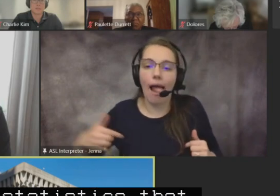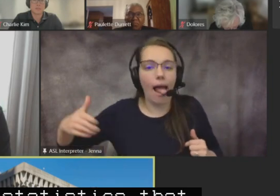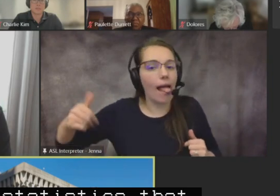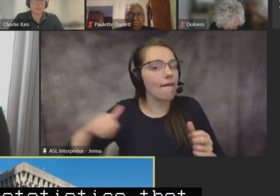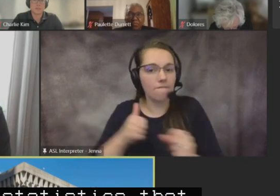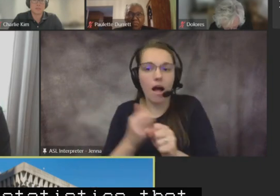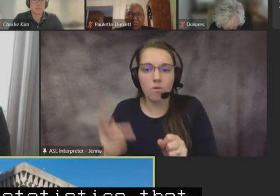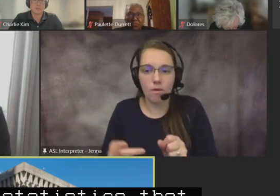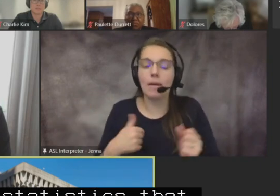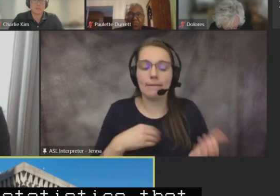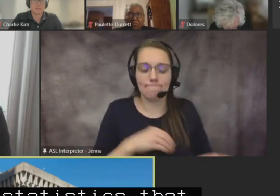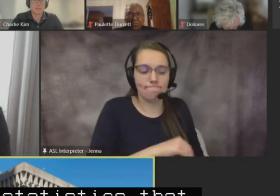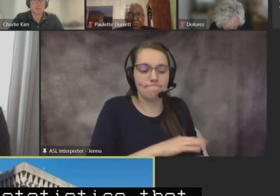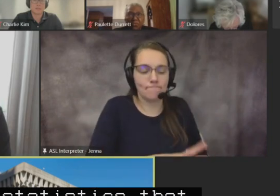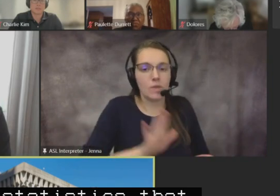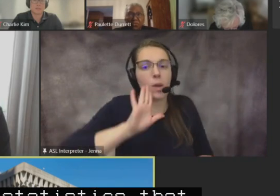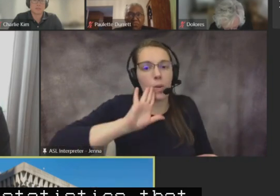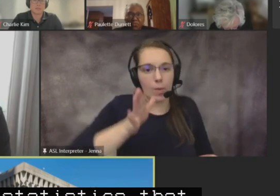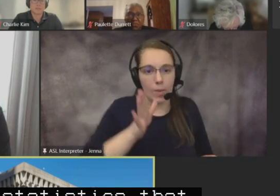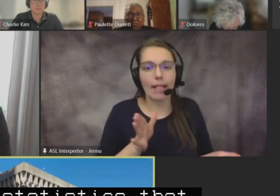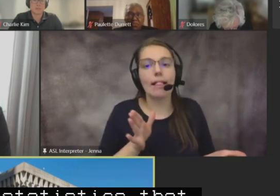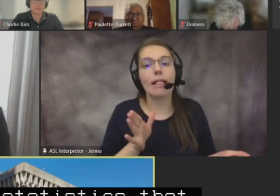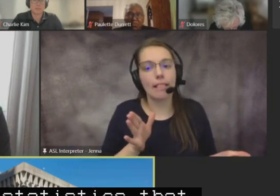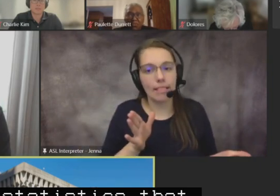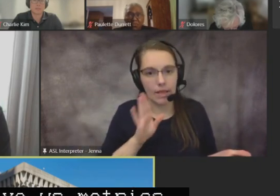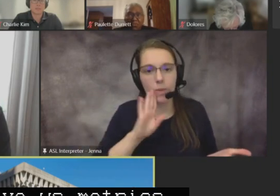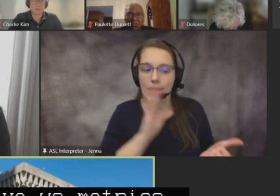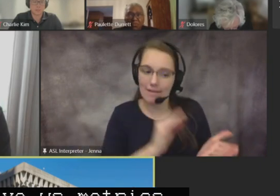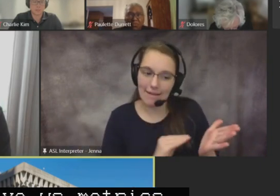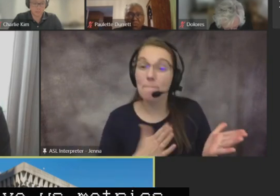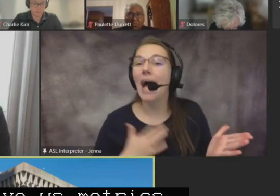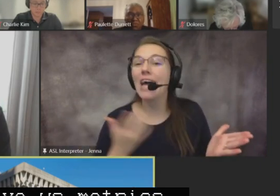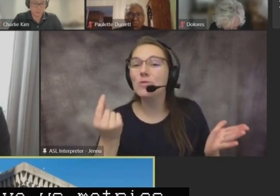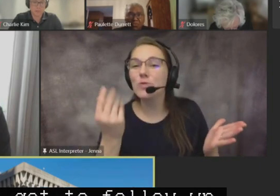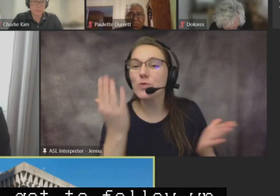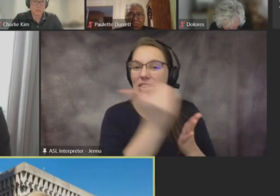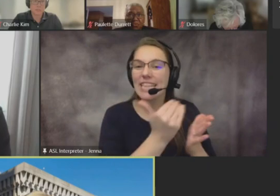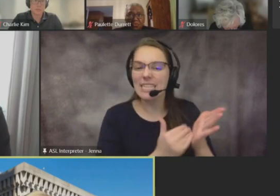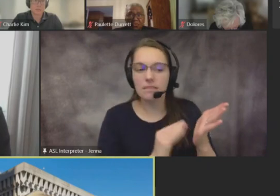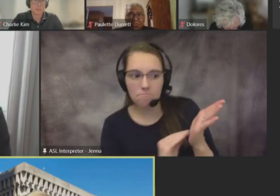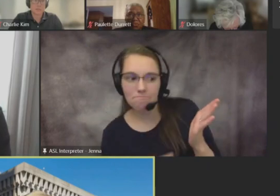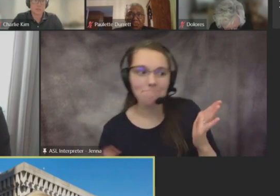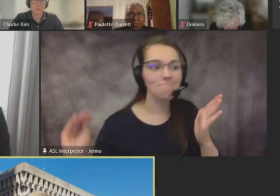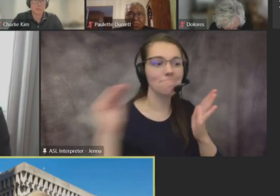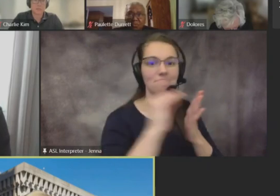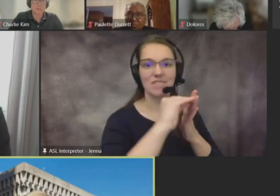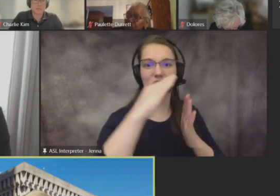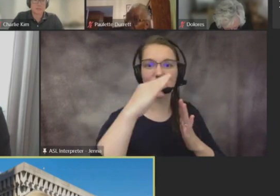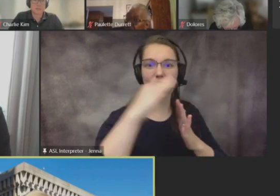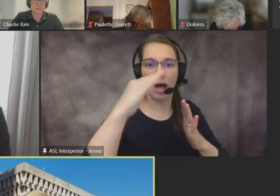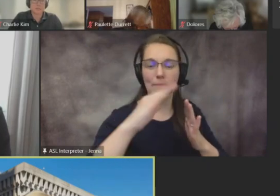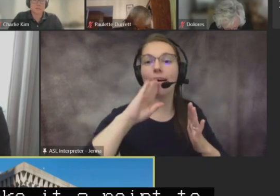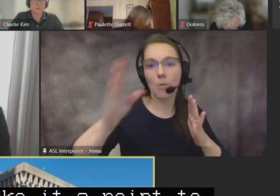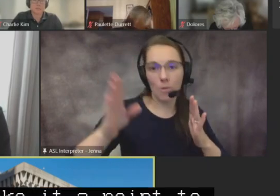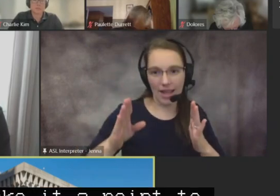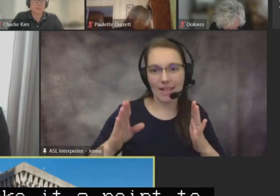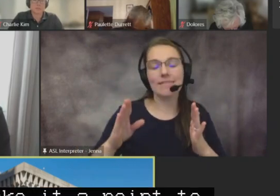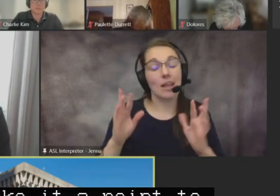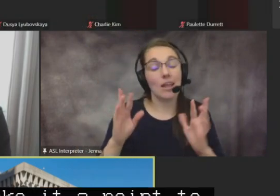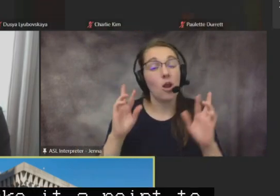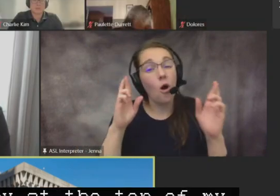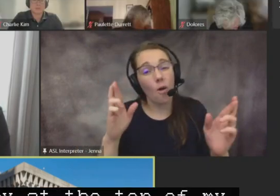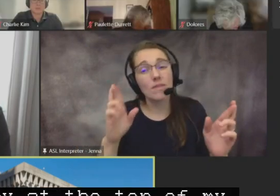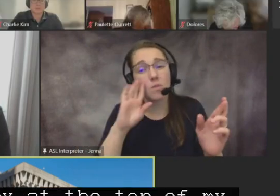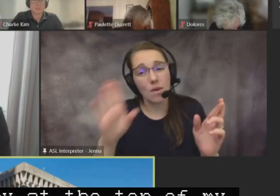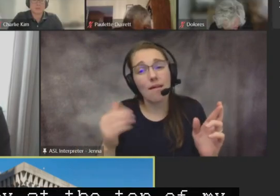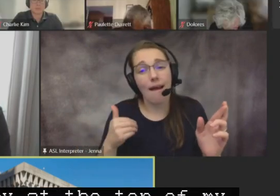make it a point to put that in my at the top of my to-do list, and hopefully we can establish a monthly update, at